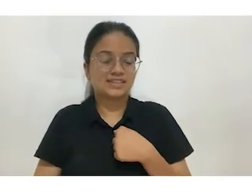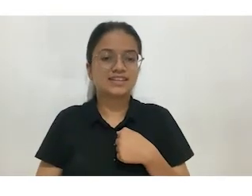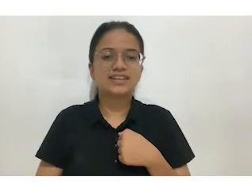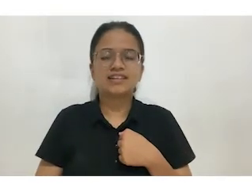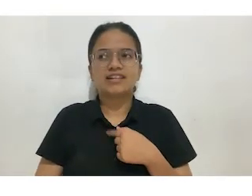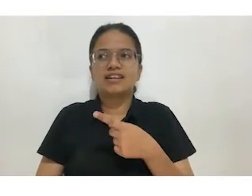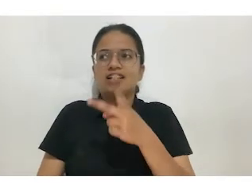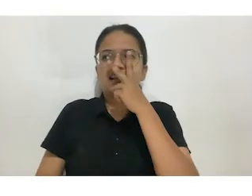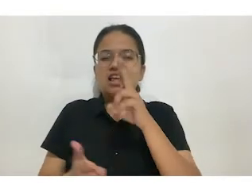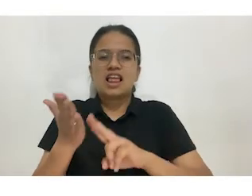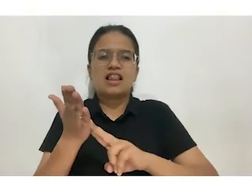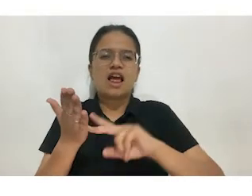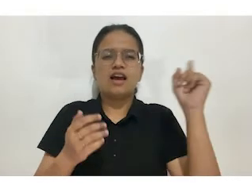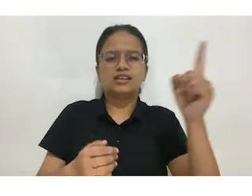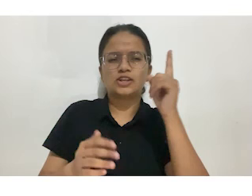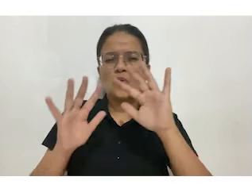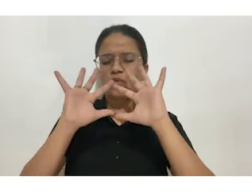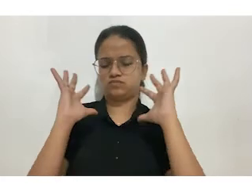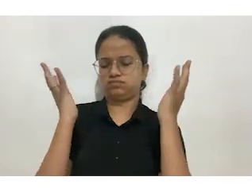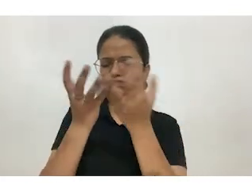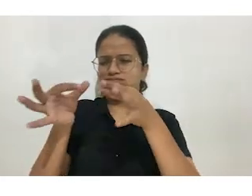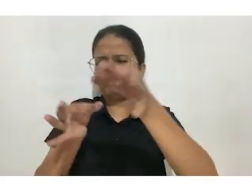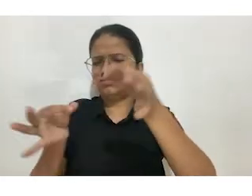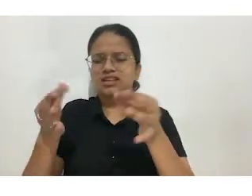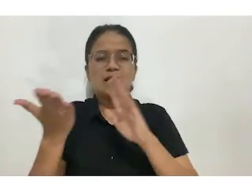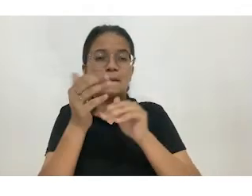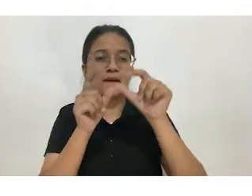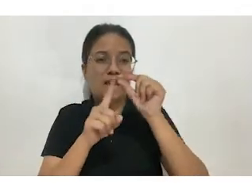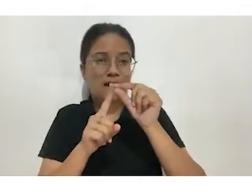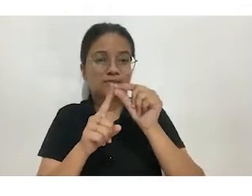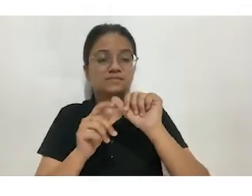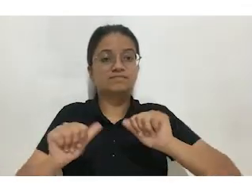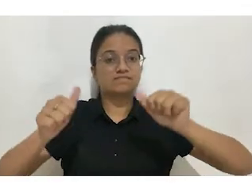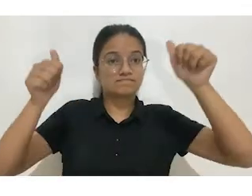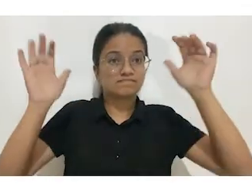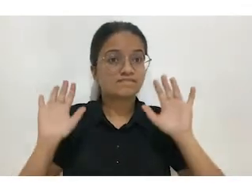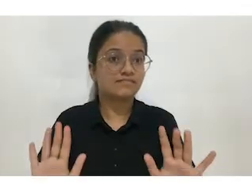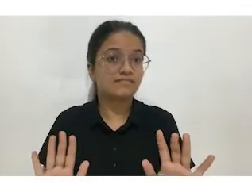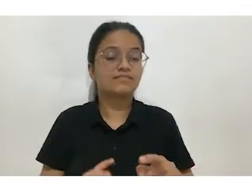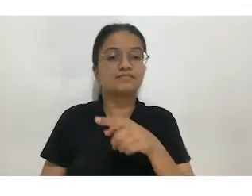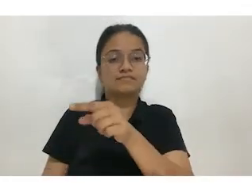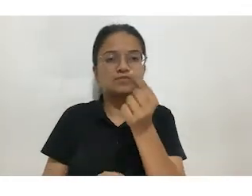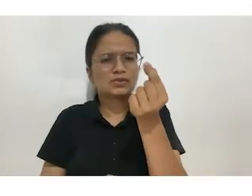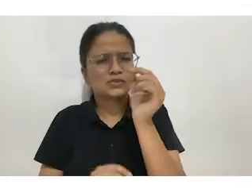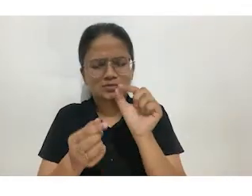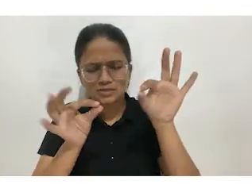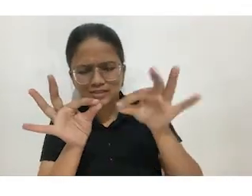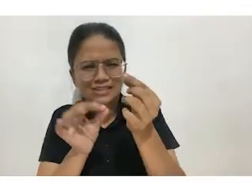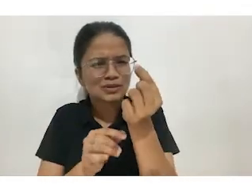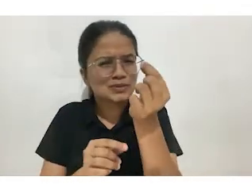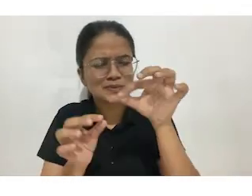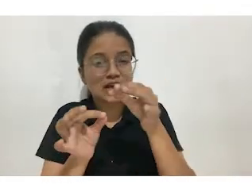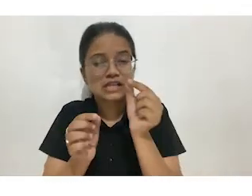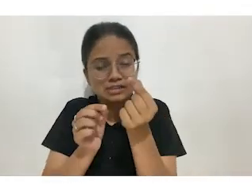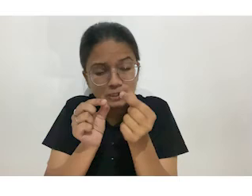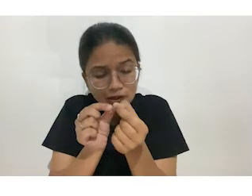For me, it's not national or global prominence that is the measure of MAP success. How much are we able to move the needle in India